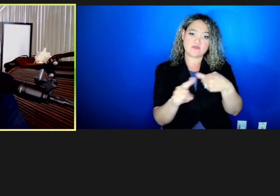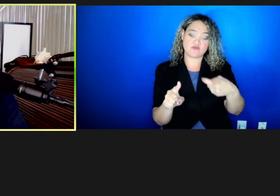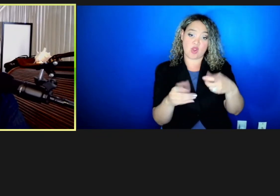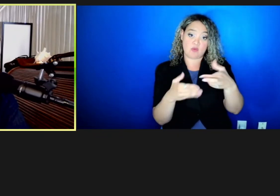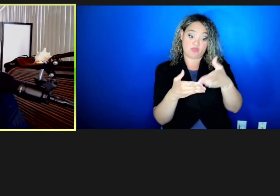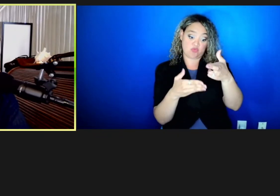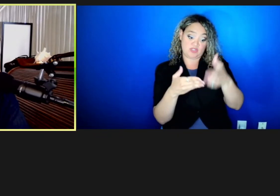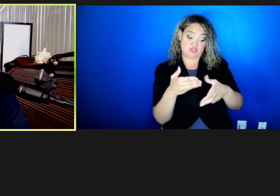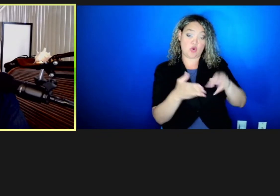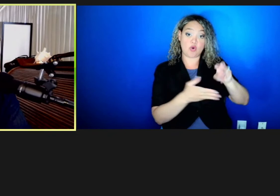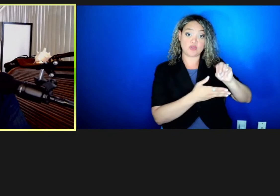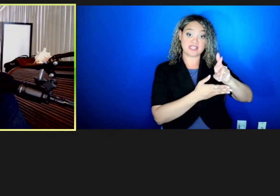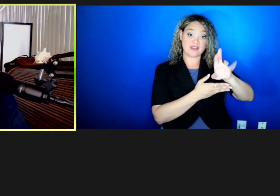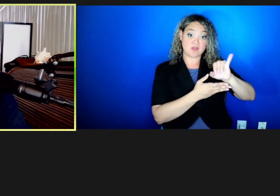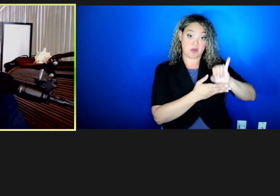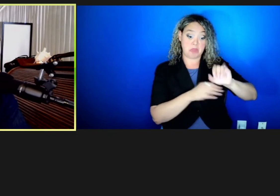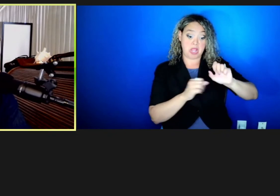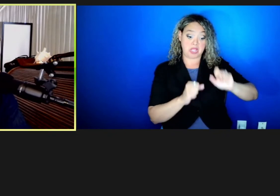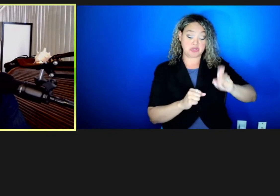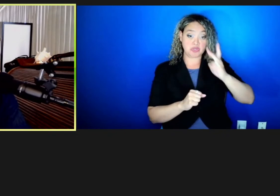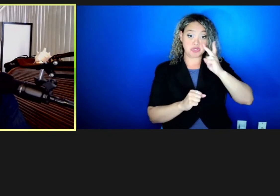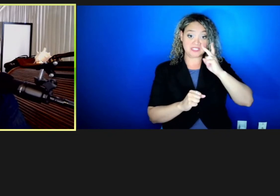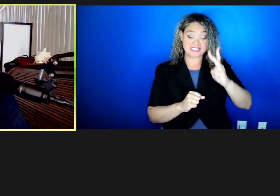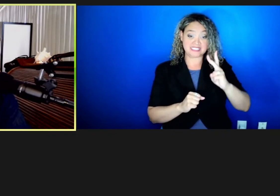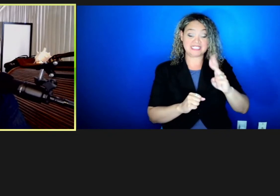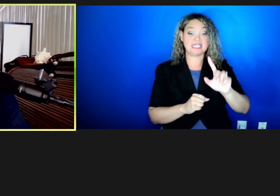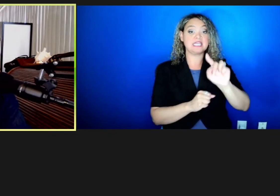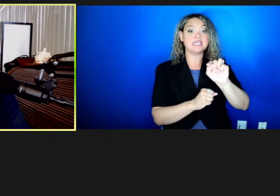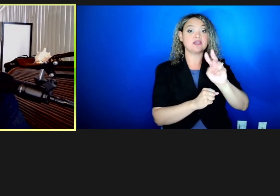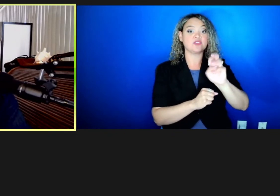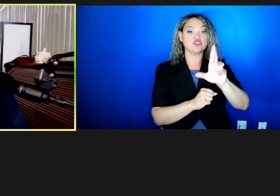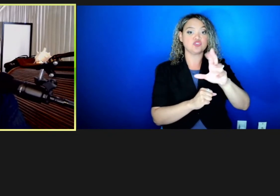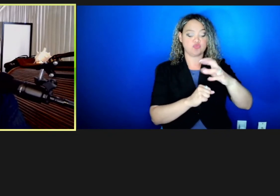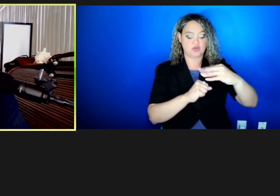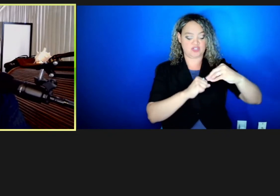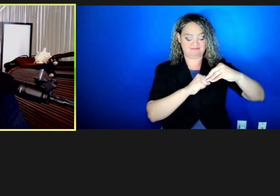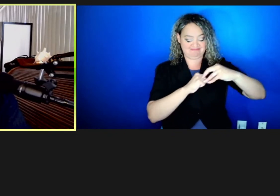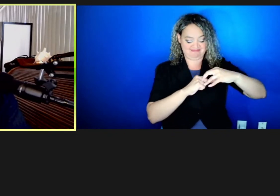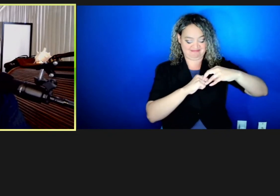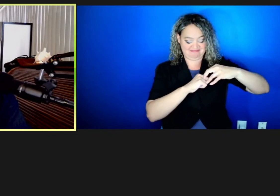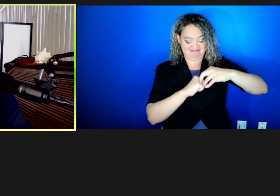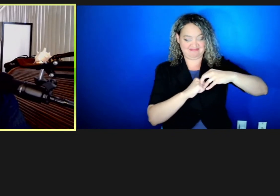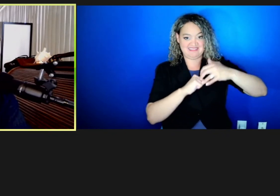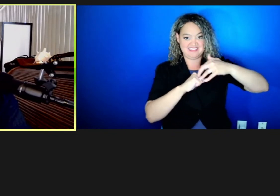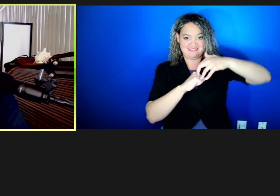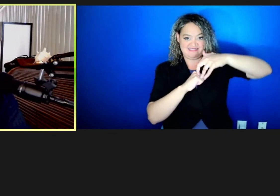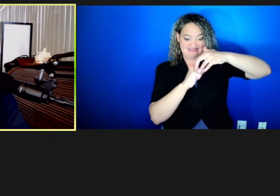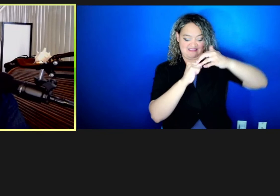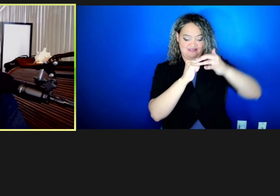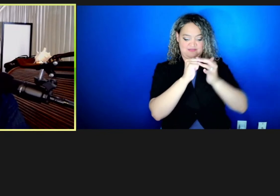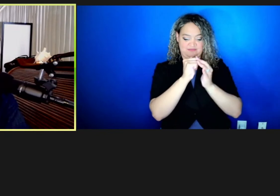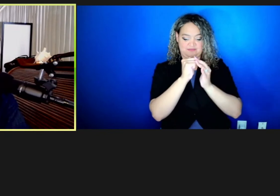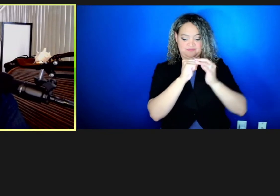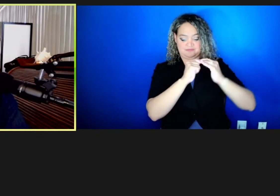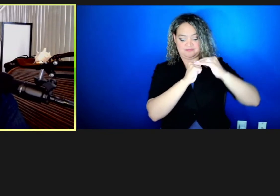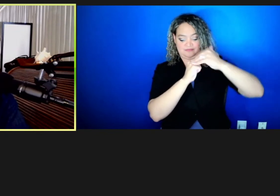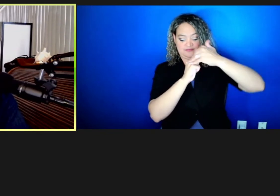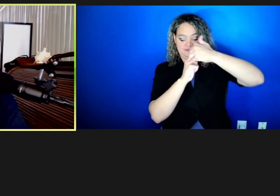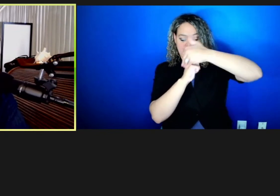MRI study, he could see how the tumor was forcing itself in an S-curve around the base of her